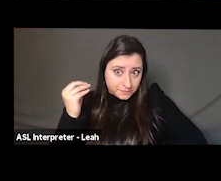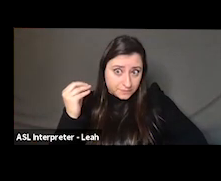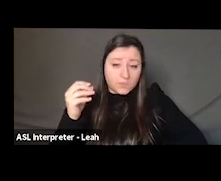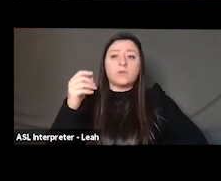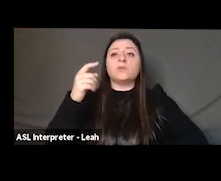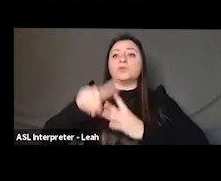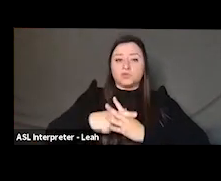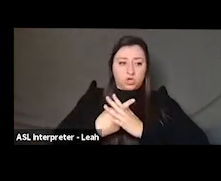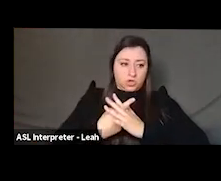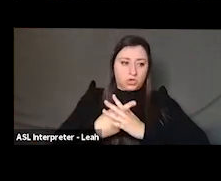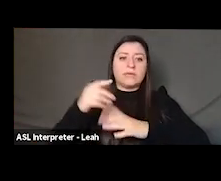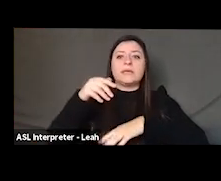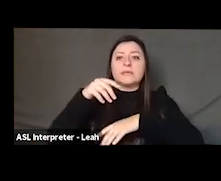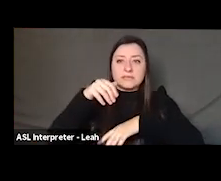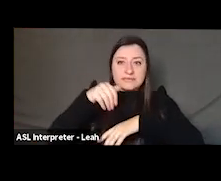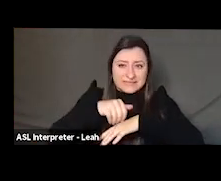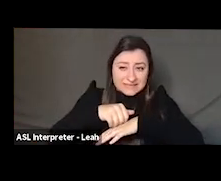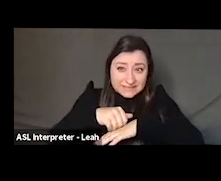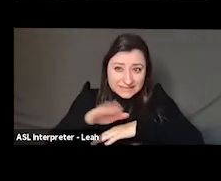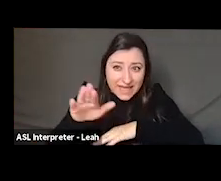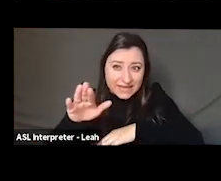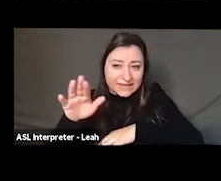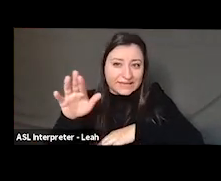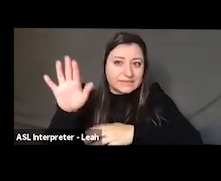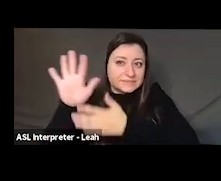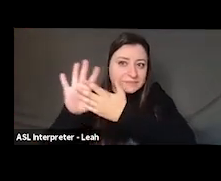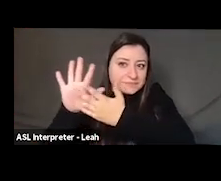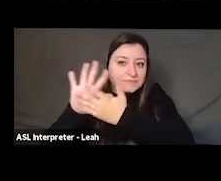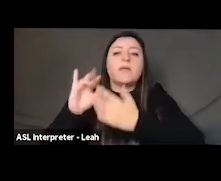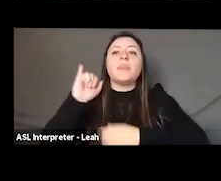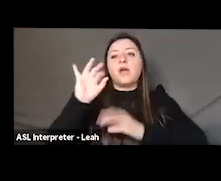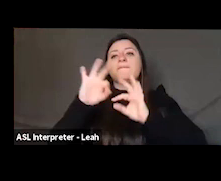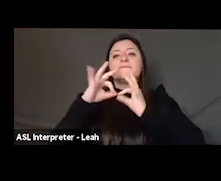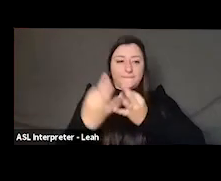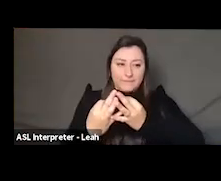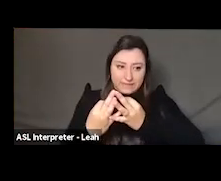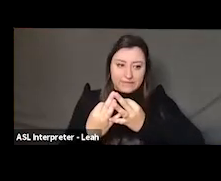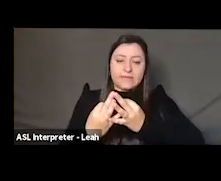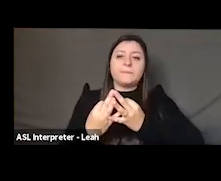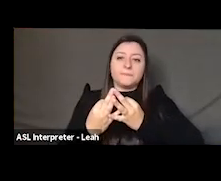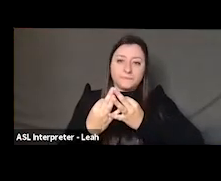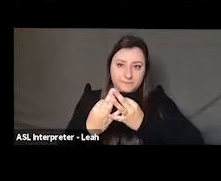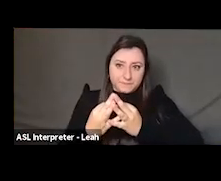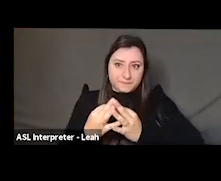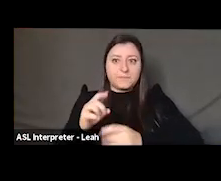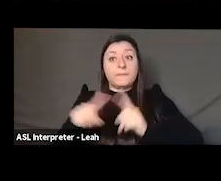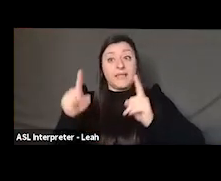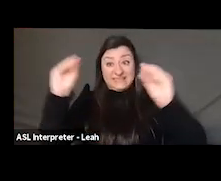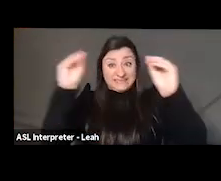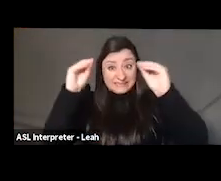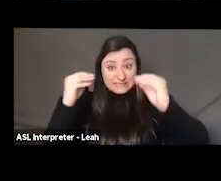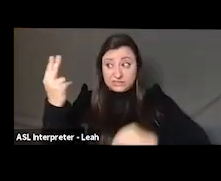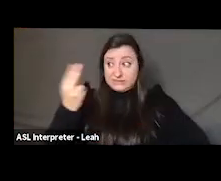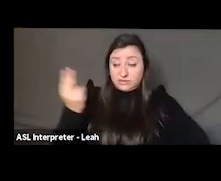started sending remittances to their families. But this system really teaches us, as